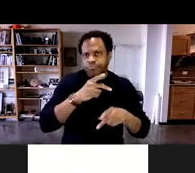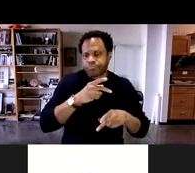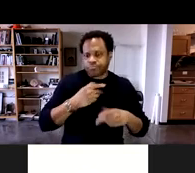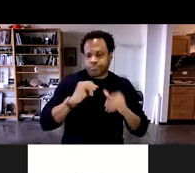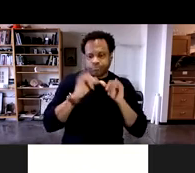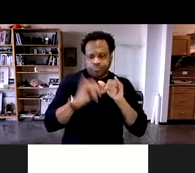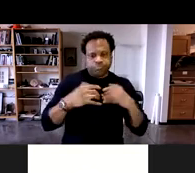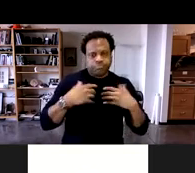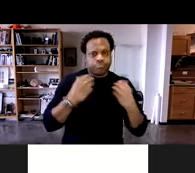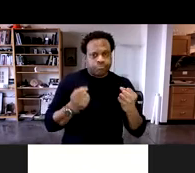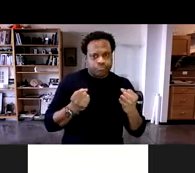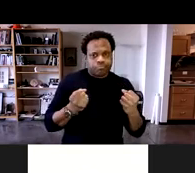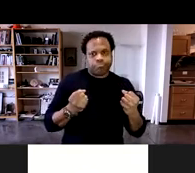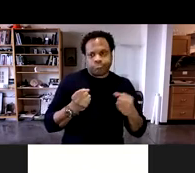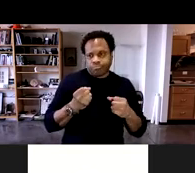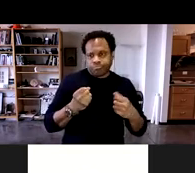That is quarantining.